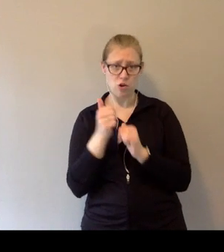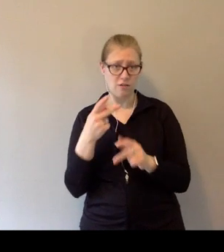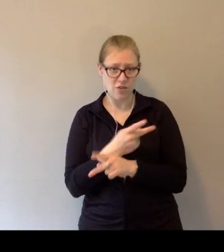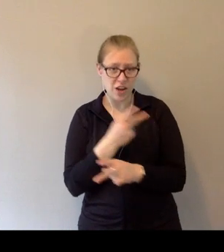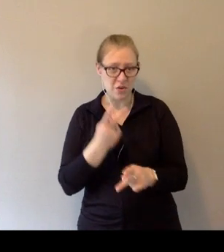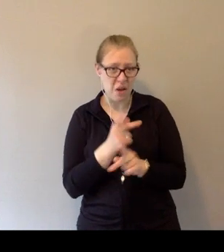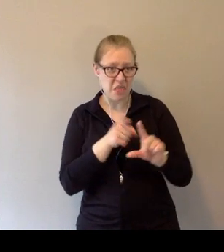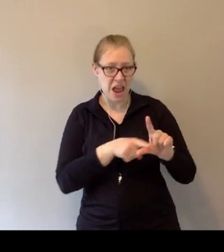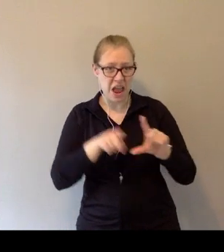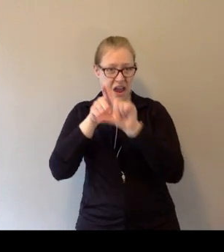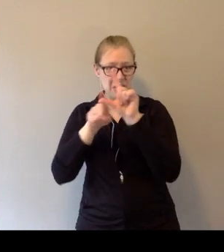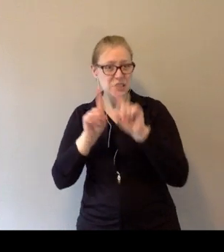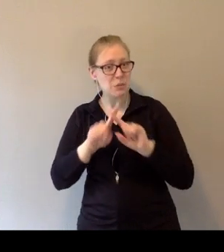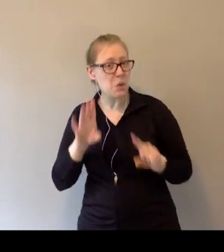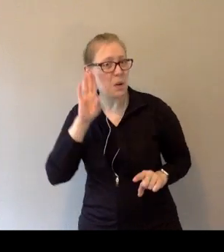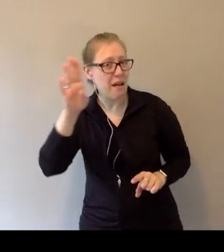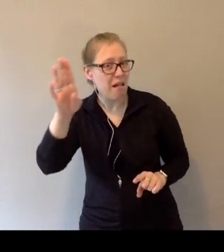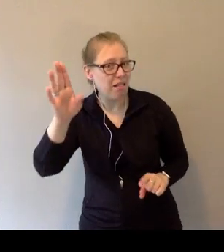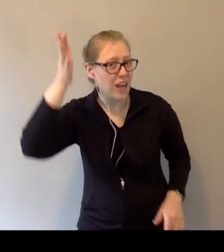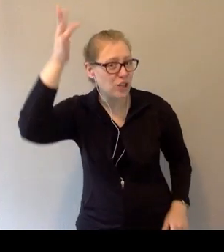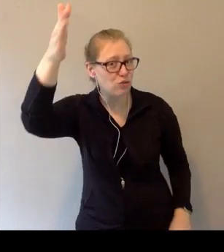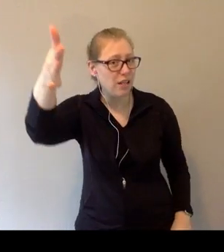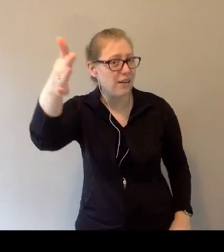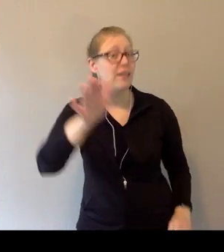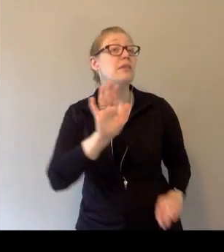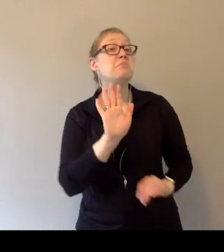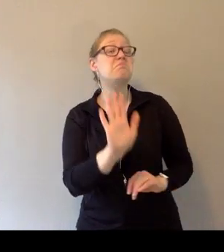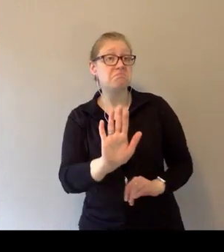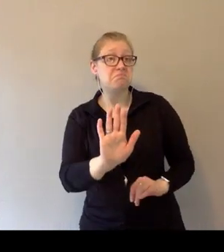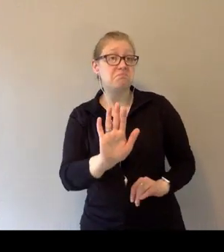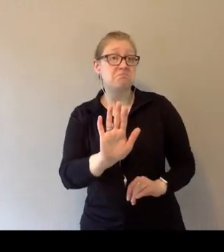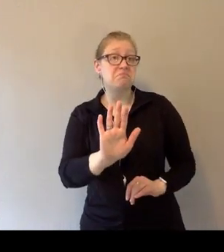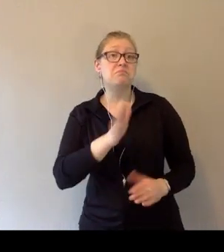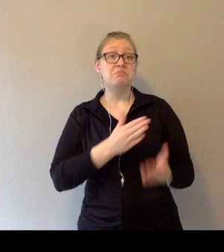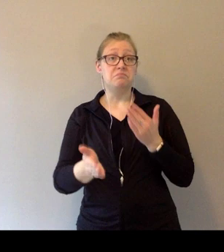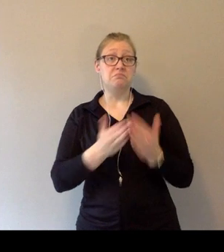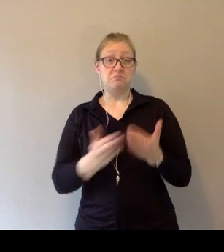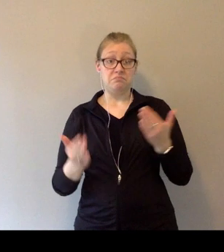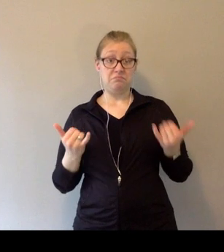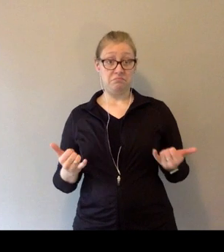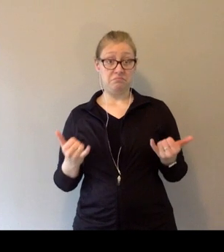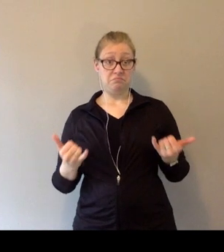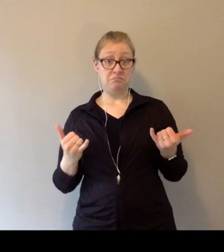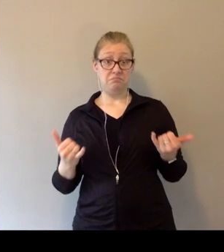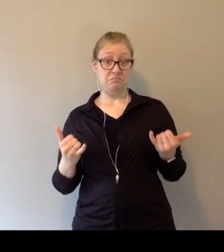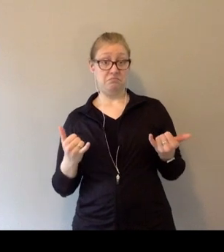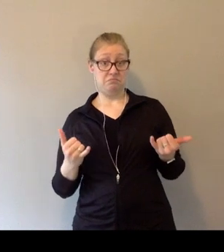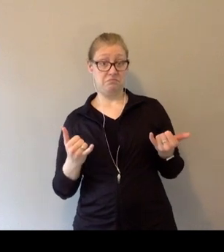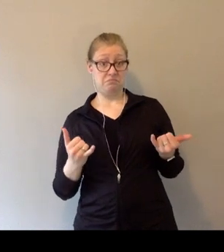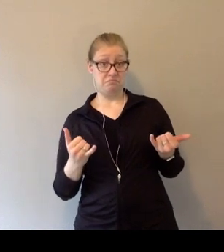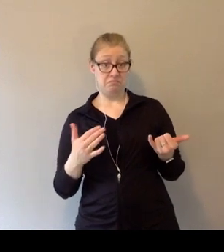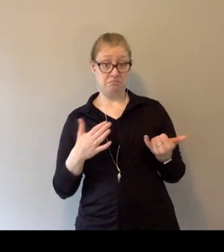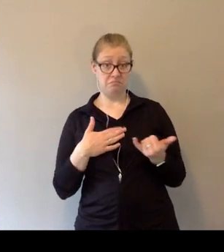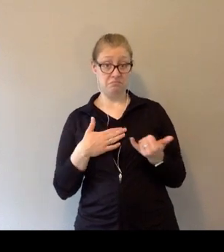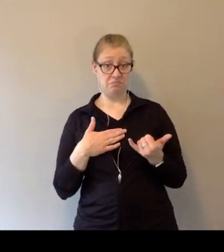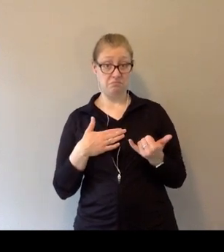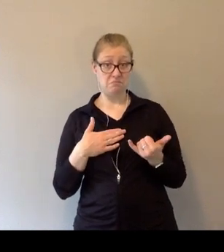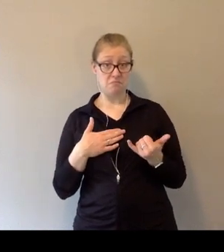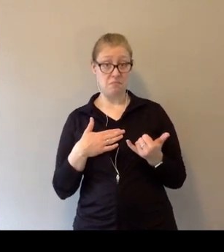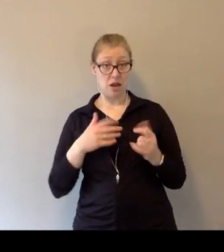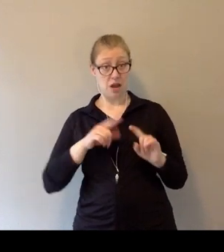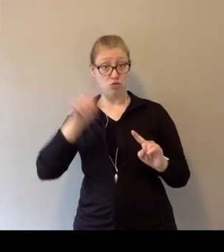will eventually. So right now, here's my triangle, and I'm going to find those ratios that we were interested